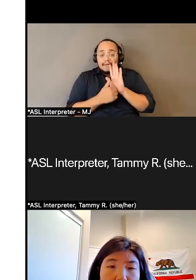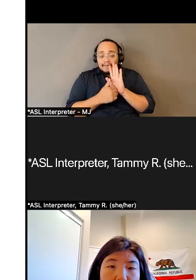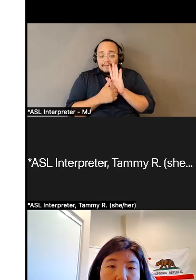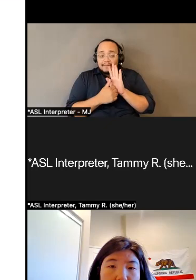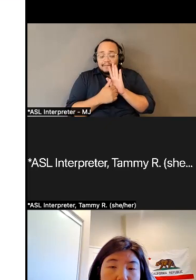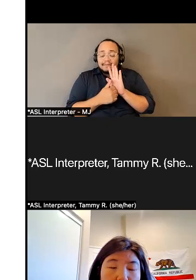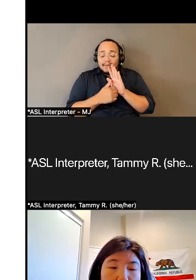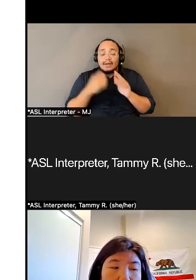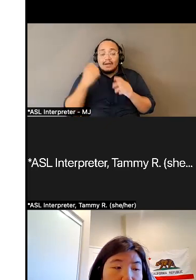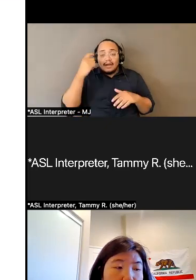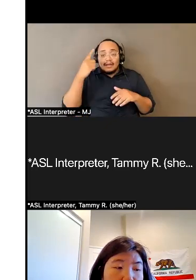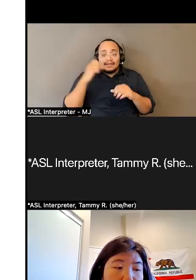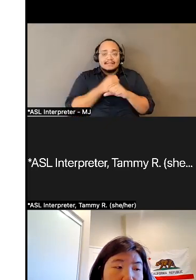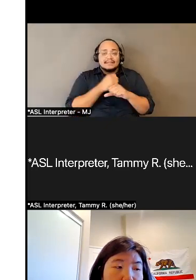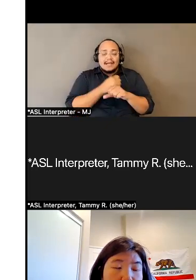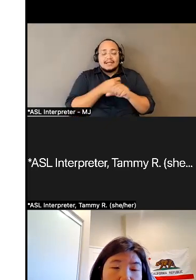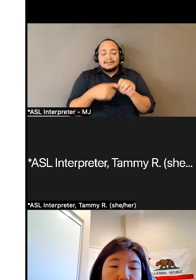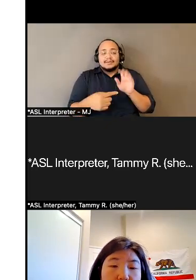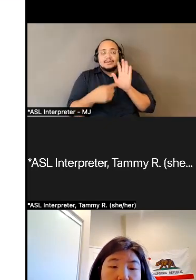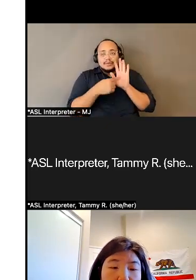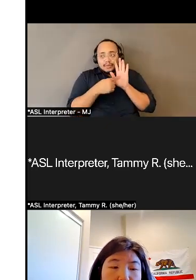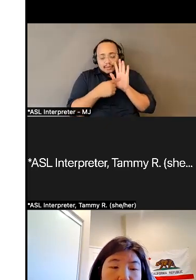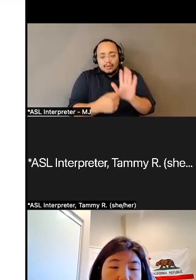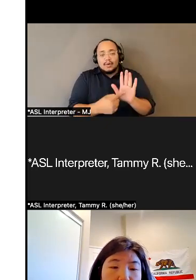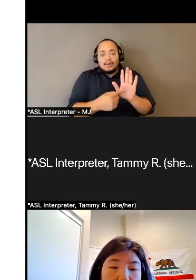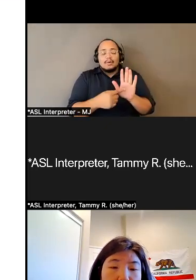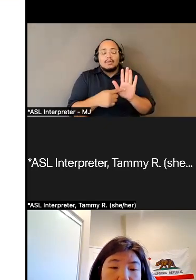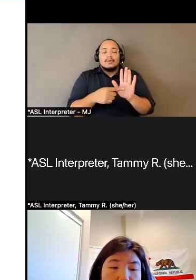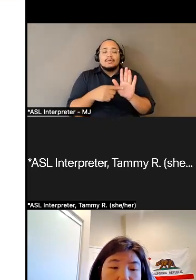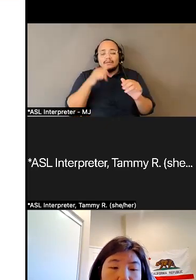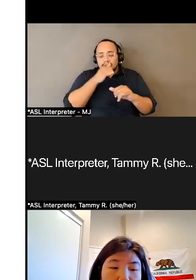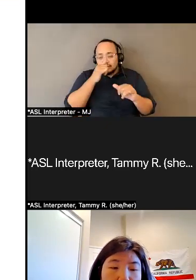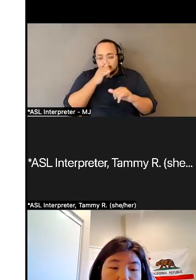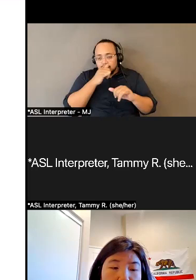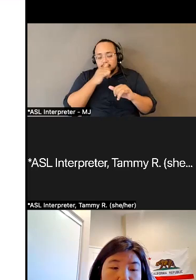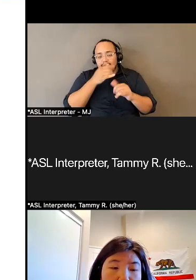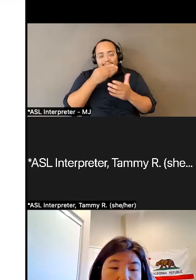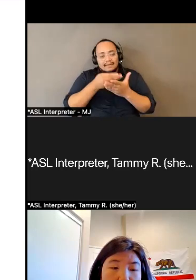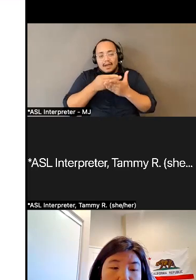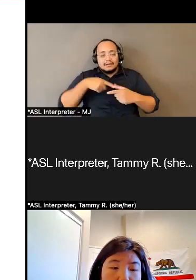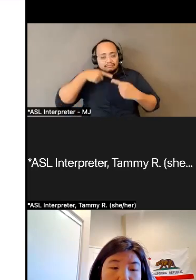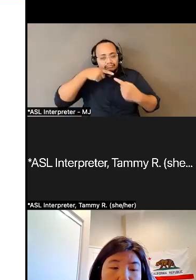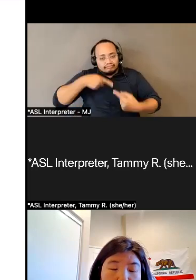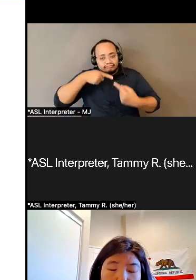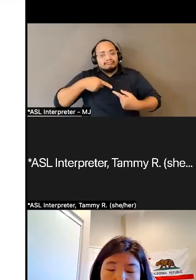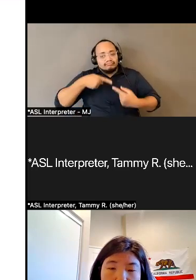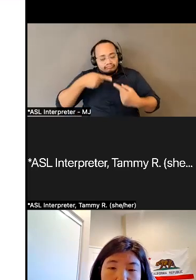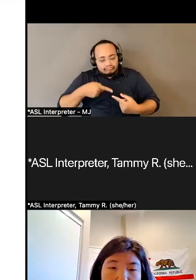these stats really demonstrate just how financially devastated the survivors in our sample